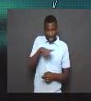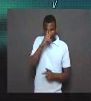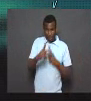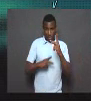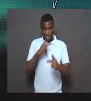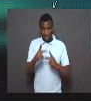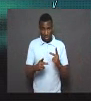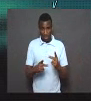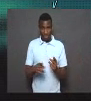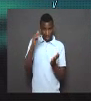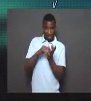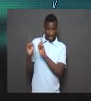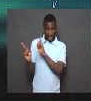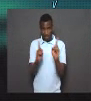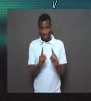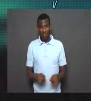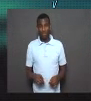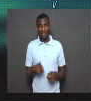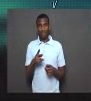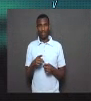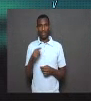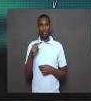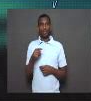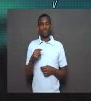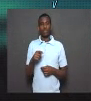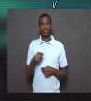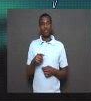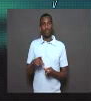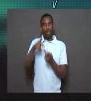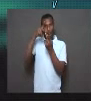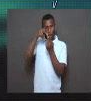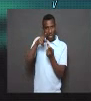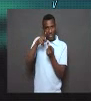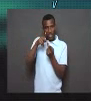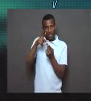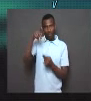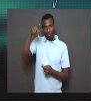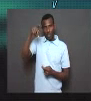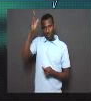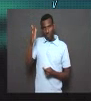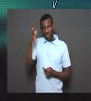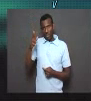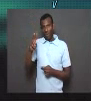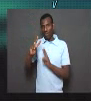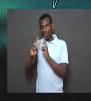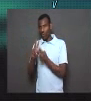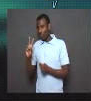Cyclic processes can also be examined on pressure over volume